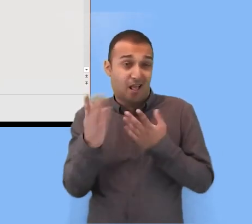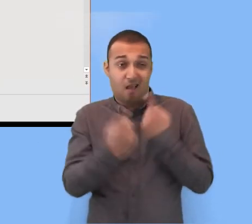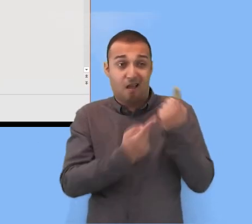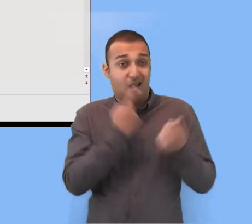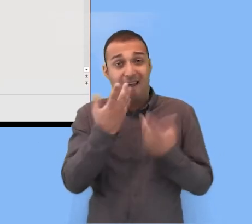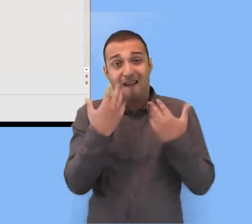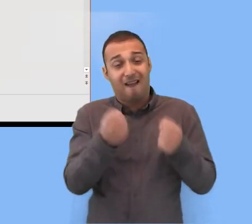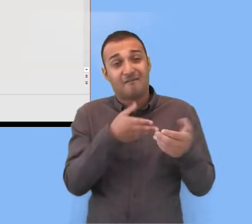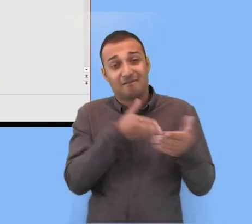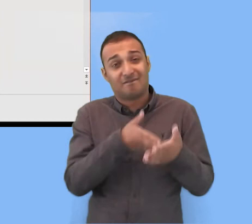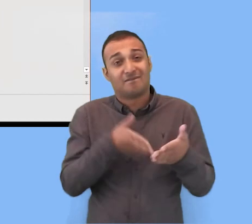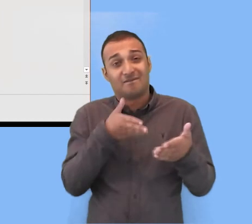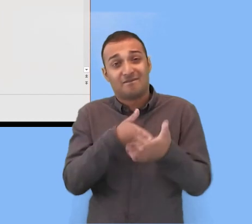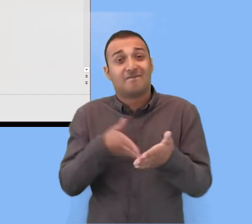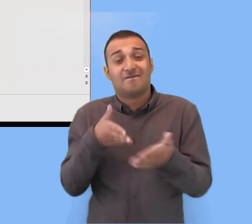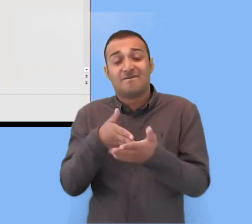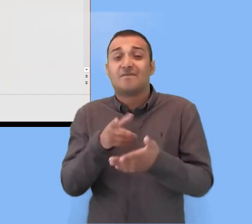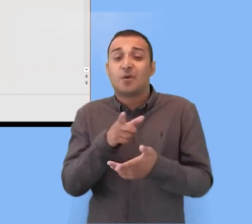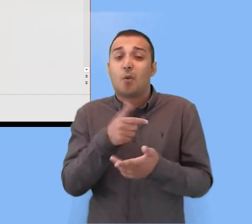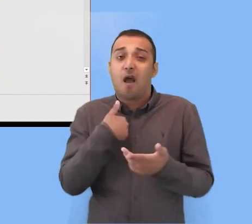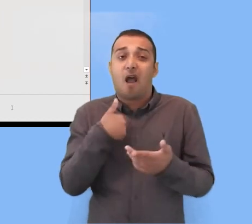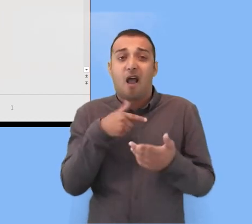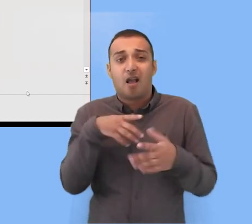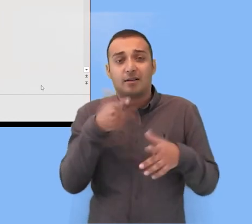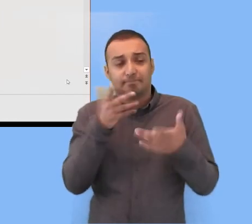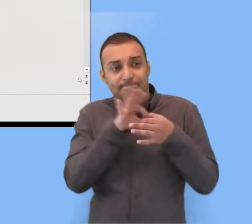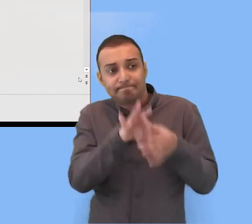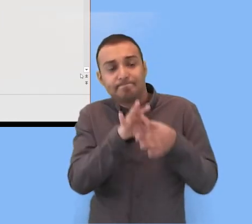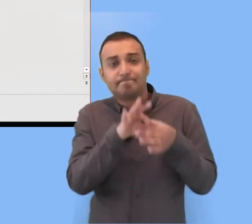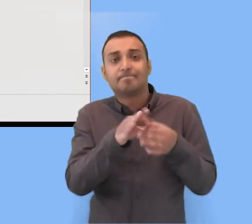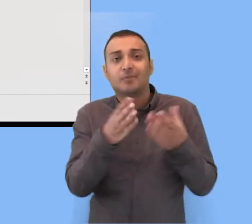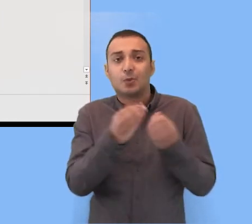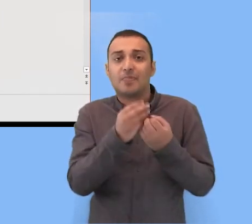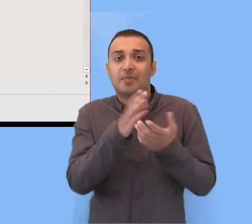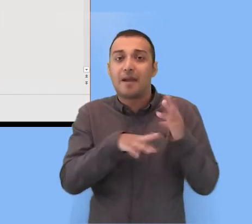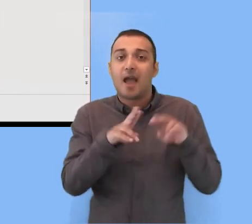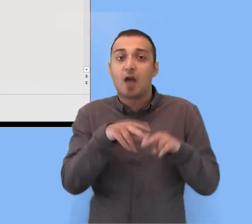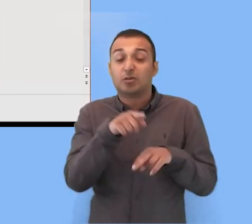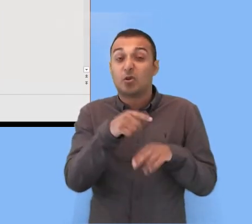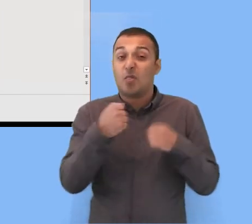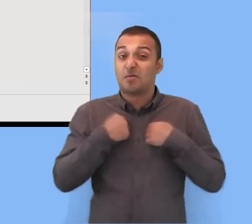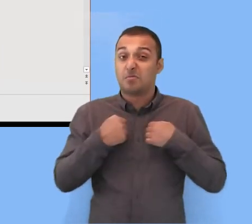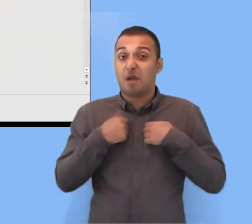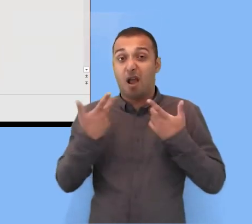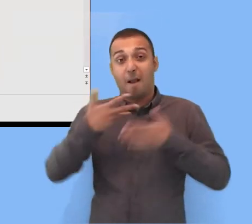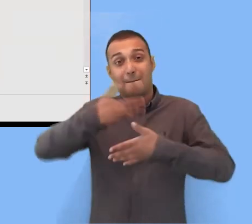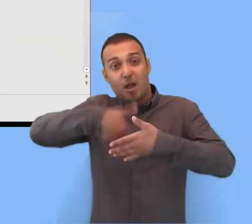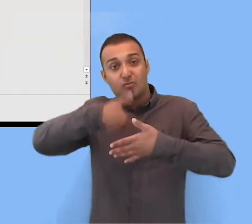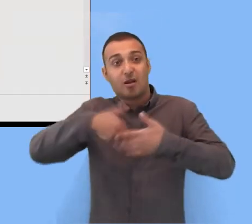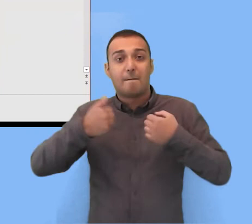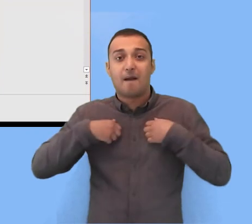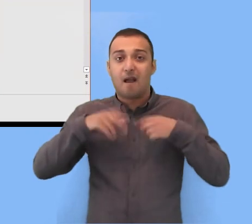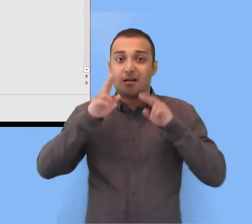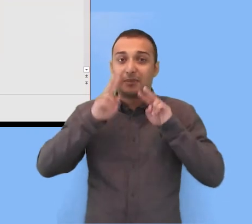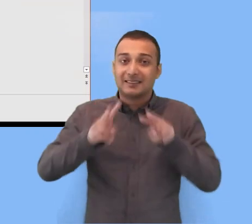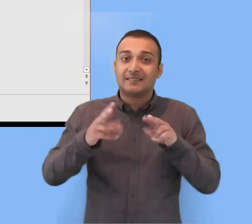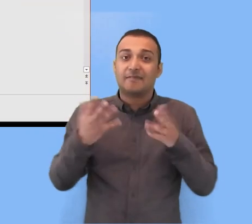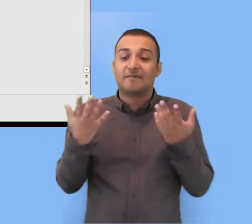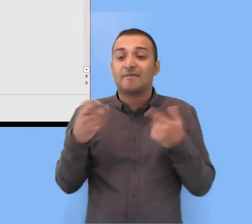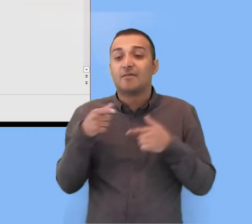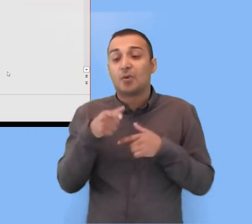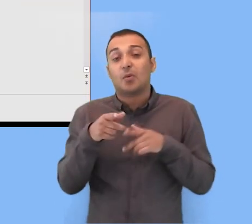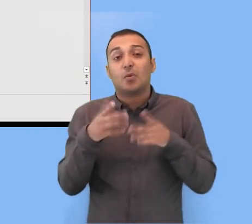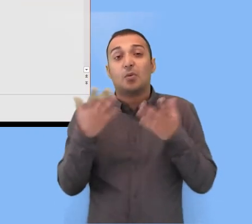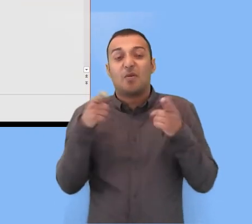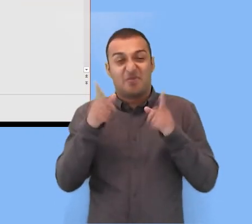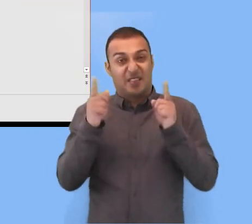the parents. So that's just a little bit of where I'm coming from, which will, I suppose, help frame what I'm going